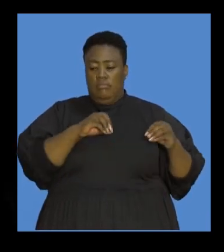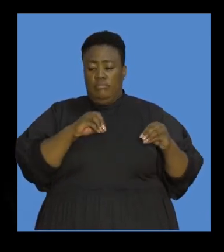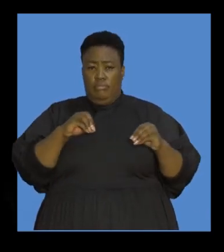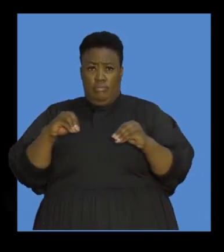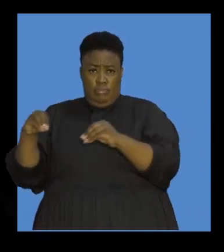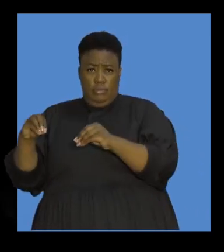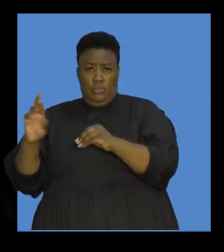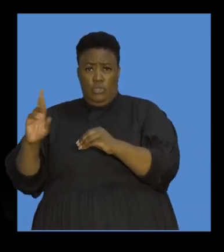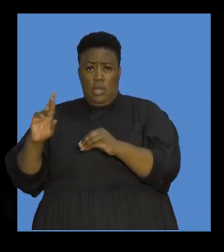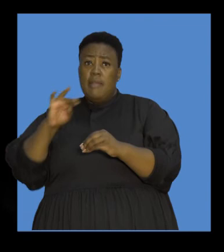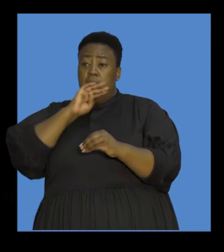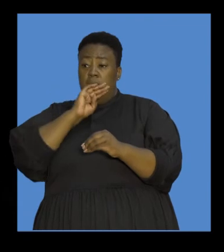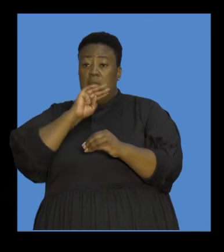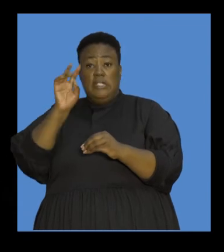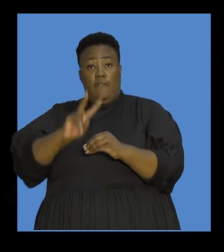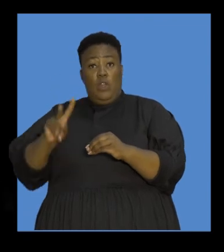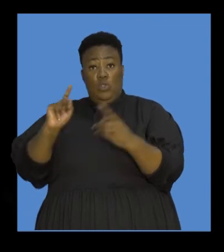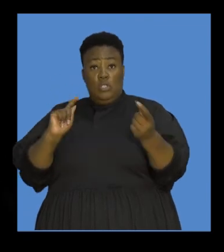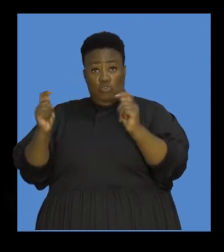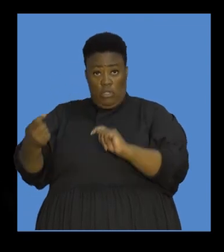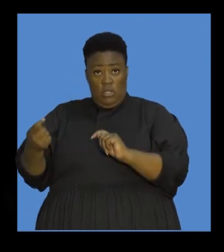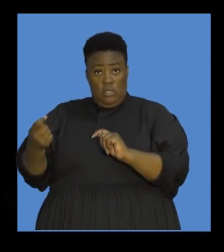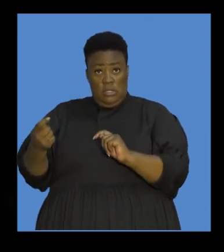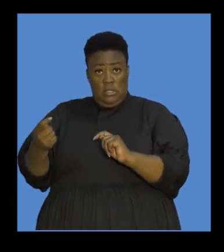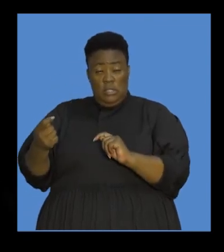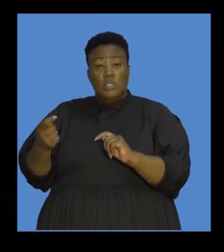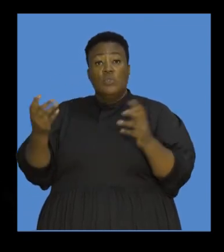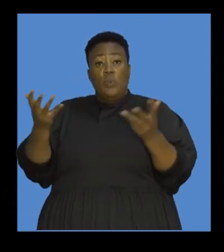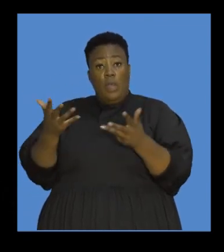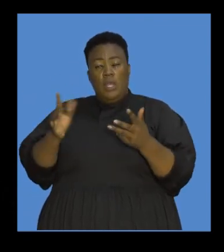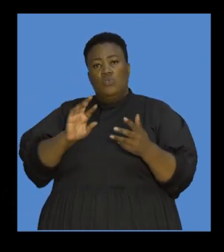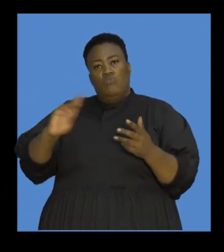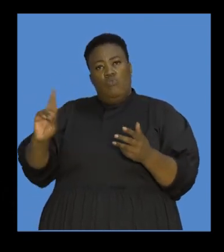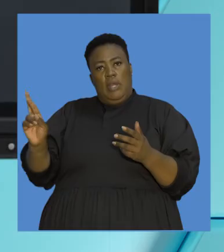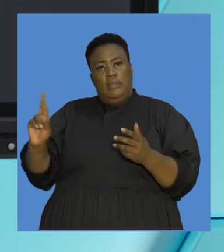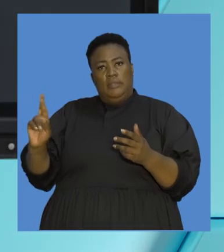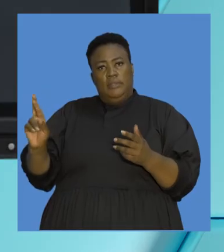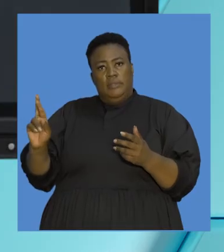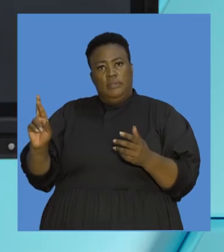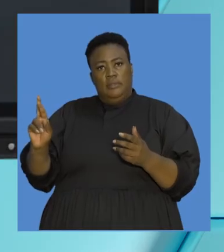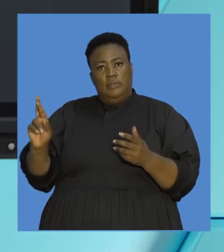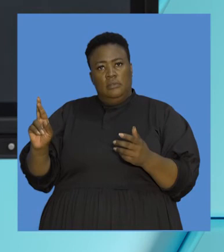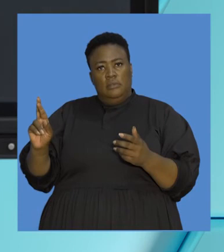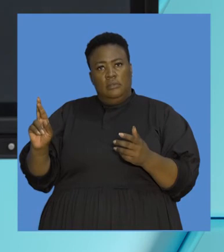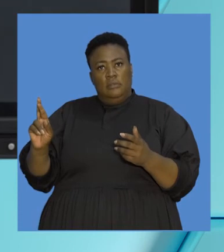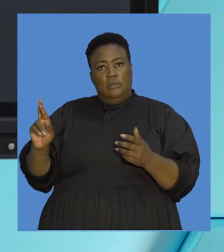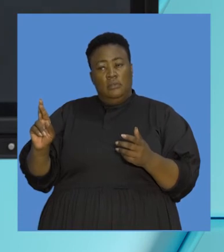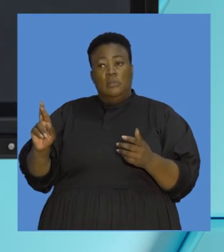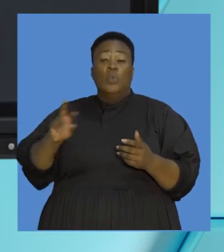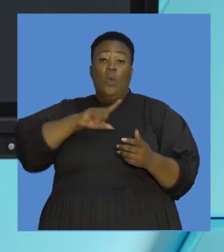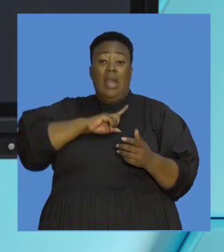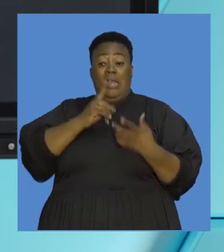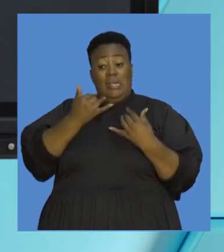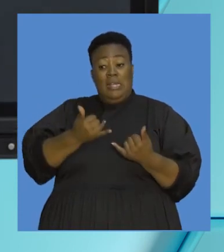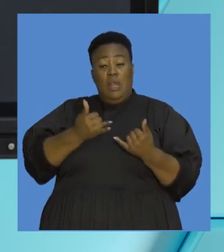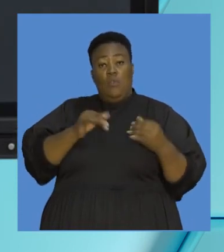Change in velocity. And it's change in velocity to the right, which is actually this side for me. Because it's